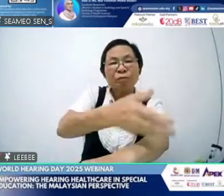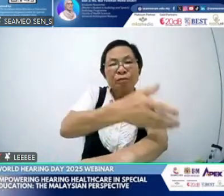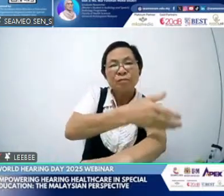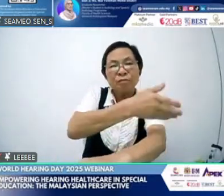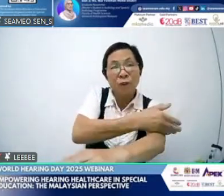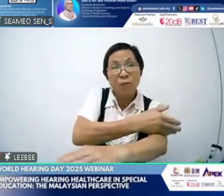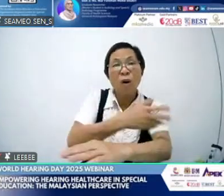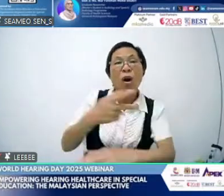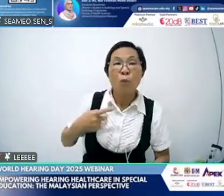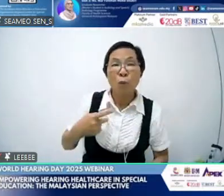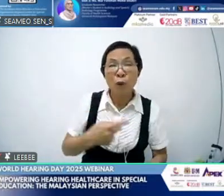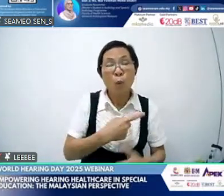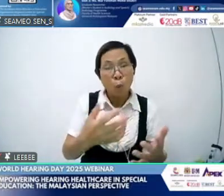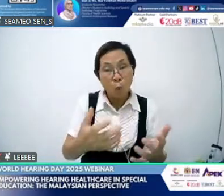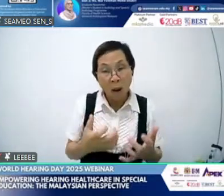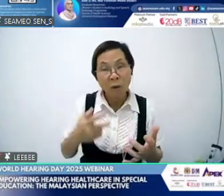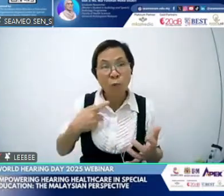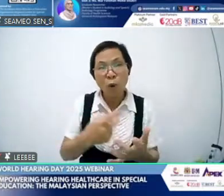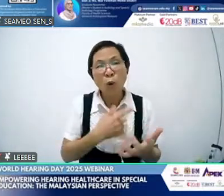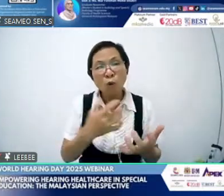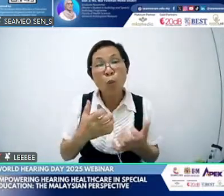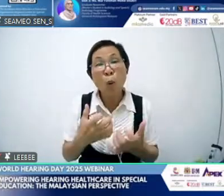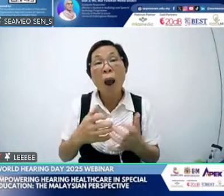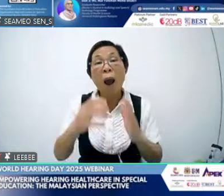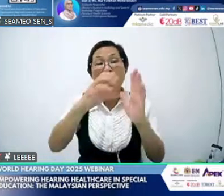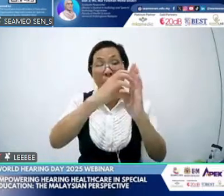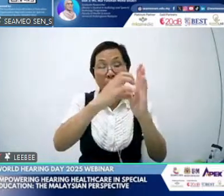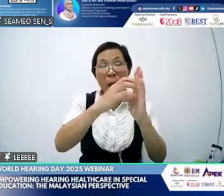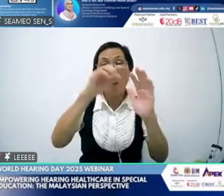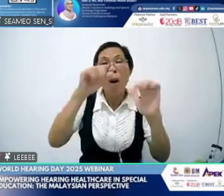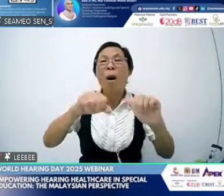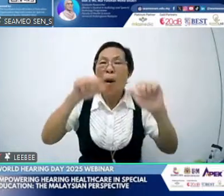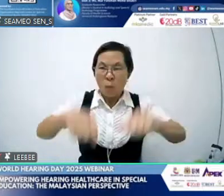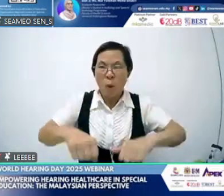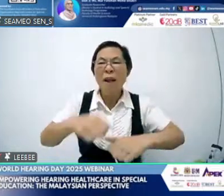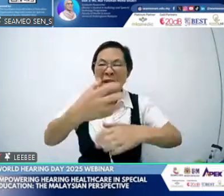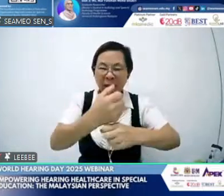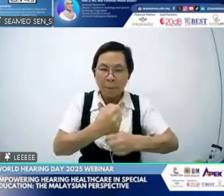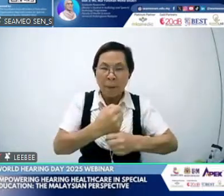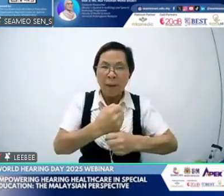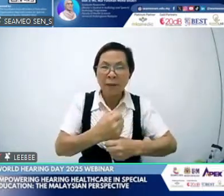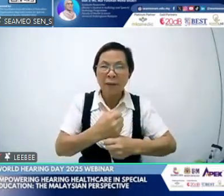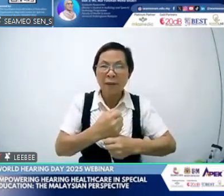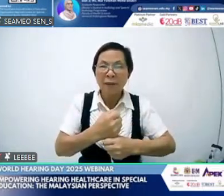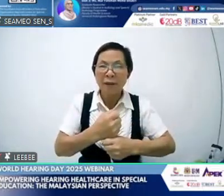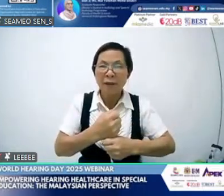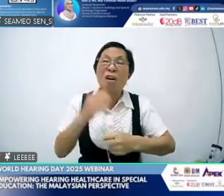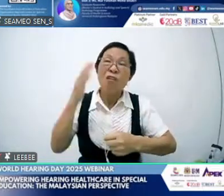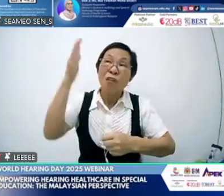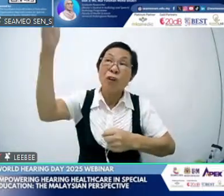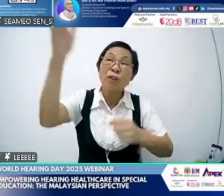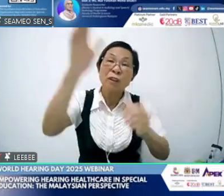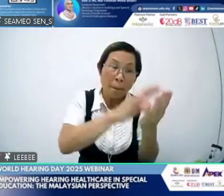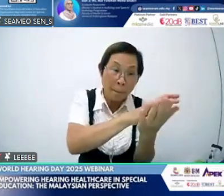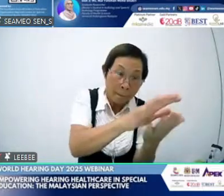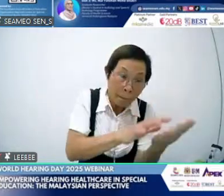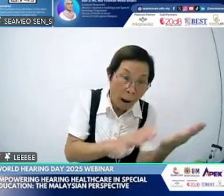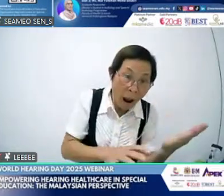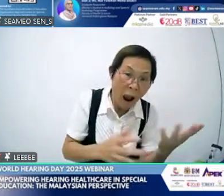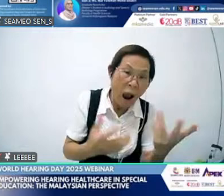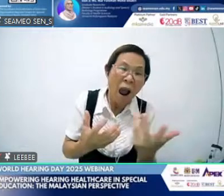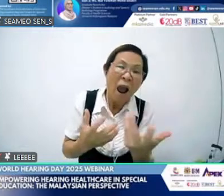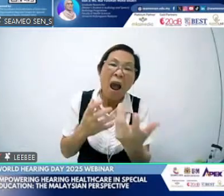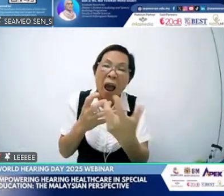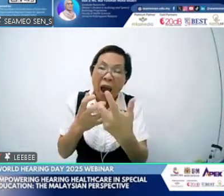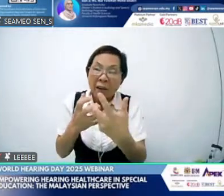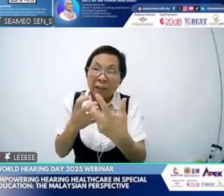We also want to make the module more accessible to a wider audience. Our future plans include adapting the